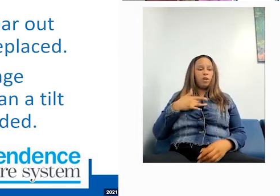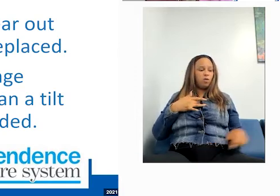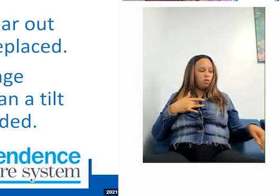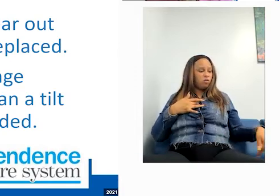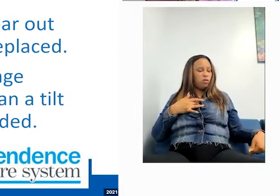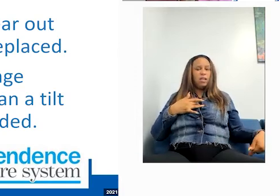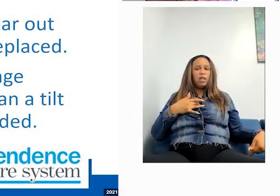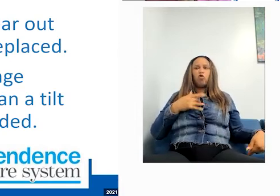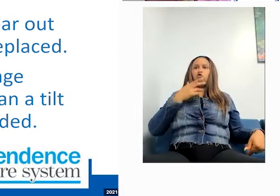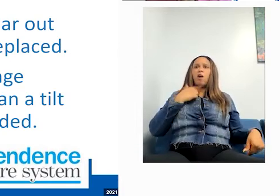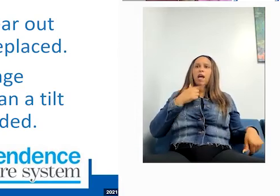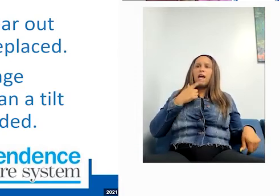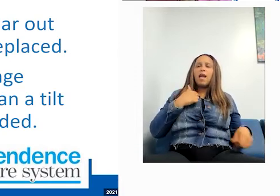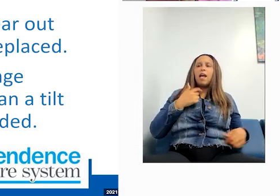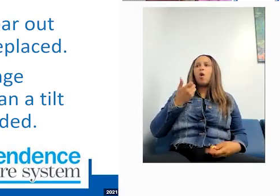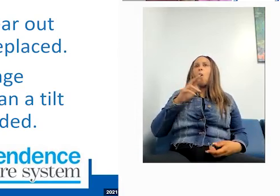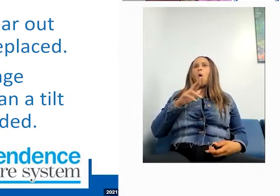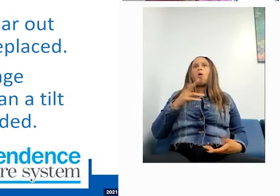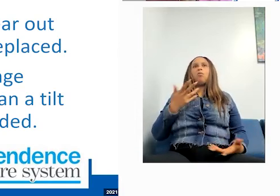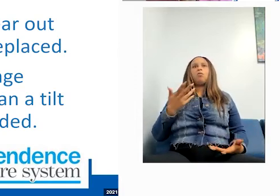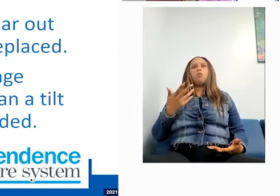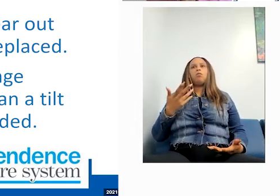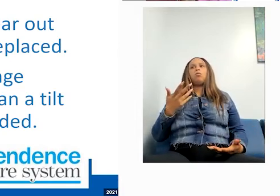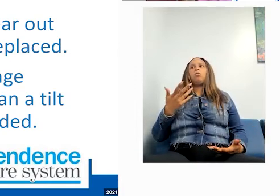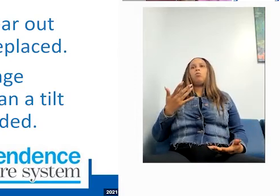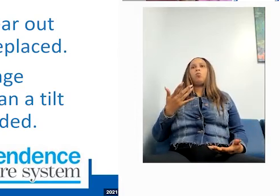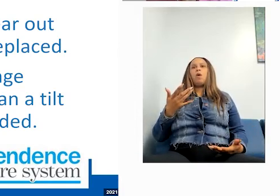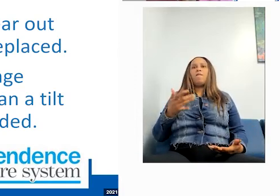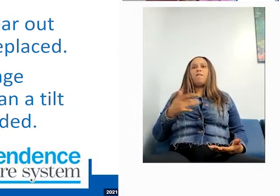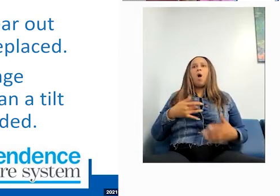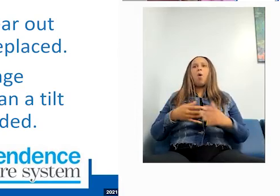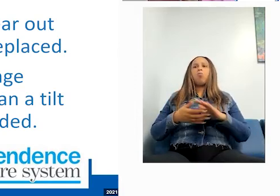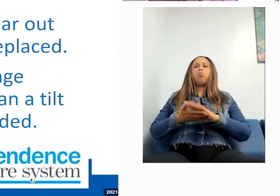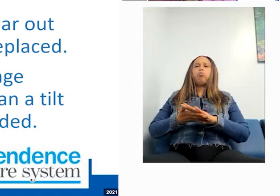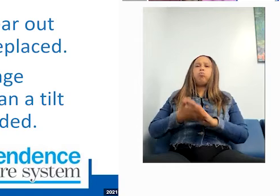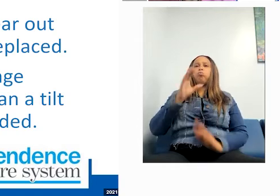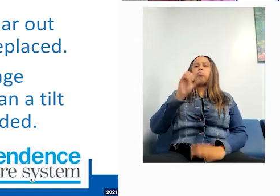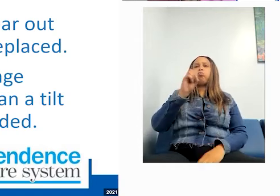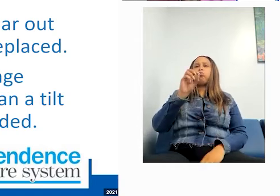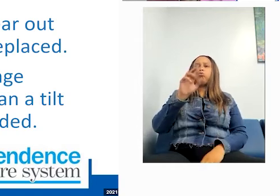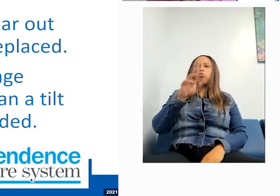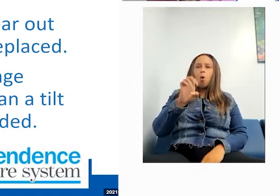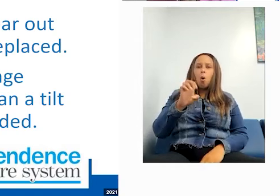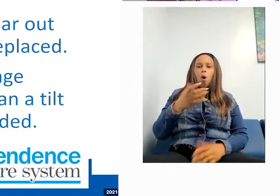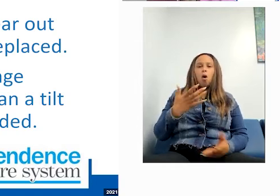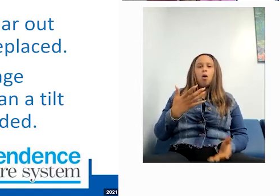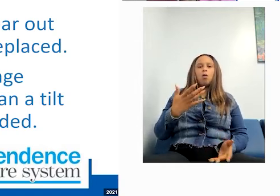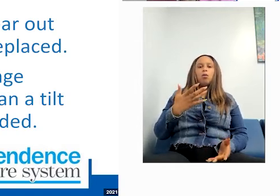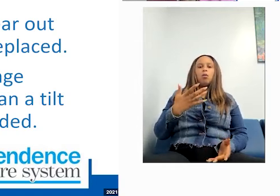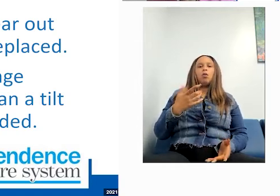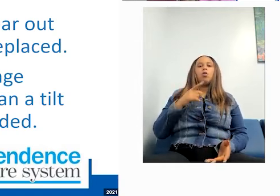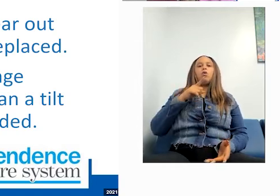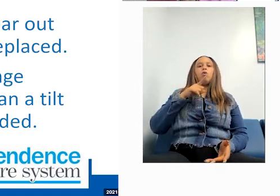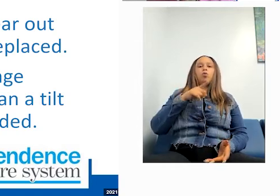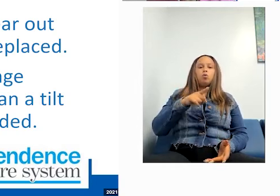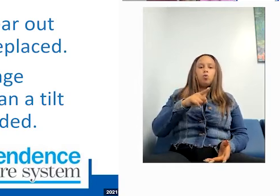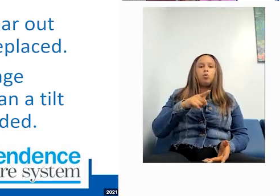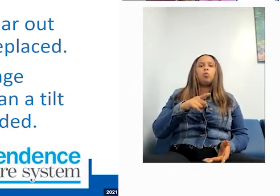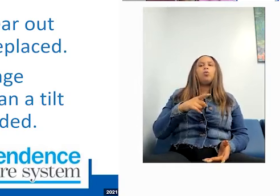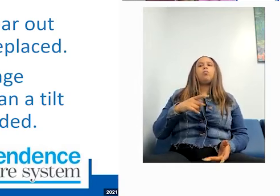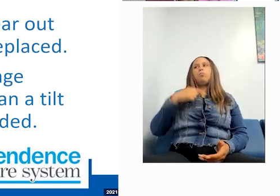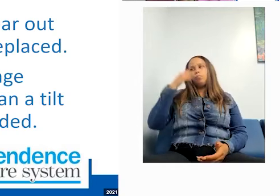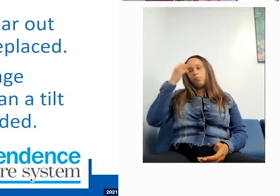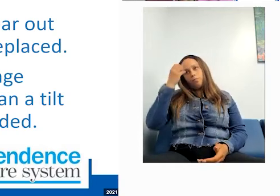a change of the tactile feeling of the buttocks area, raise the attention. We should change the